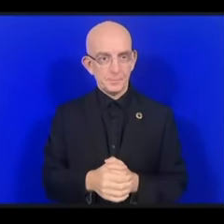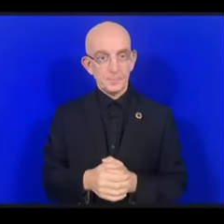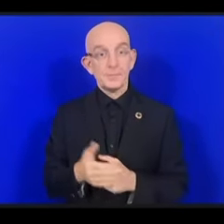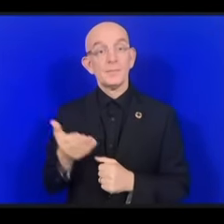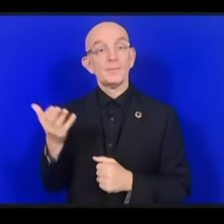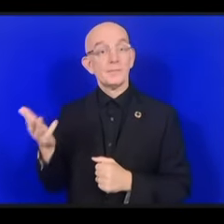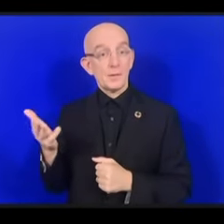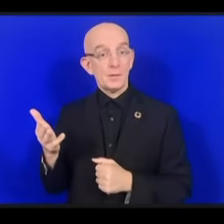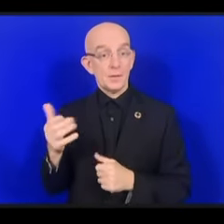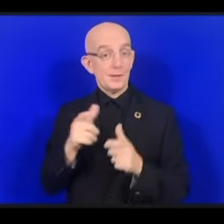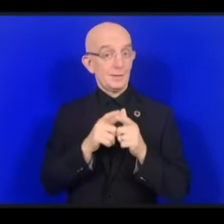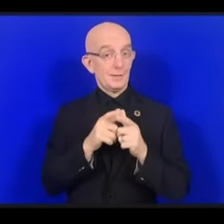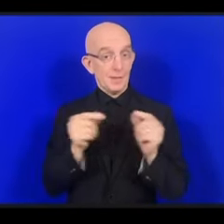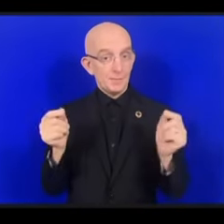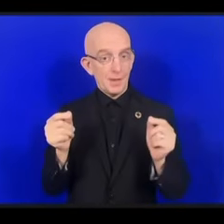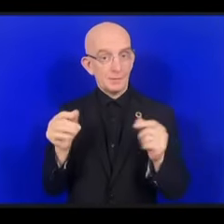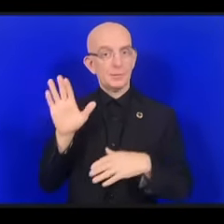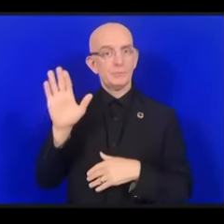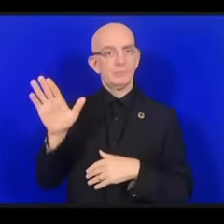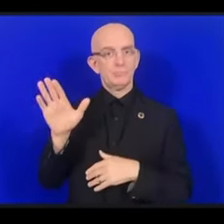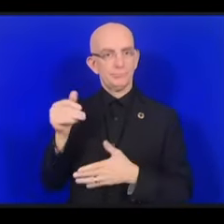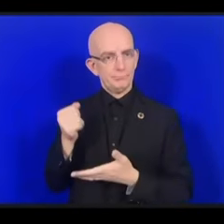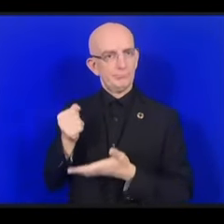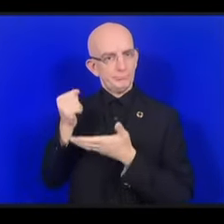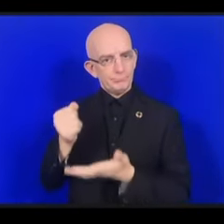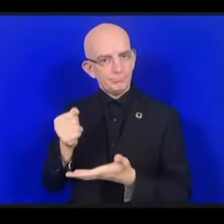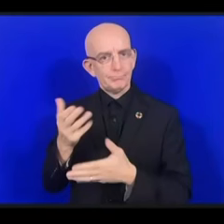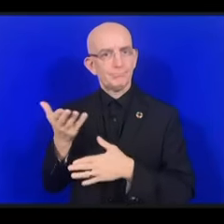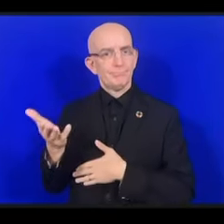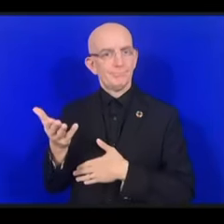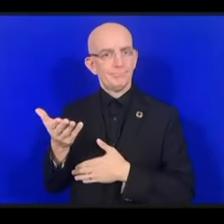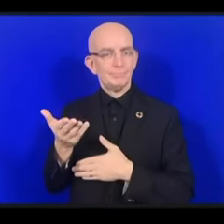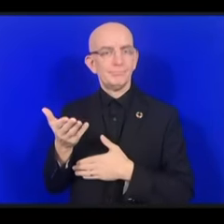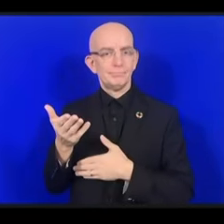kanji that represents IGF Kyoto